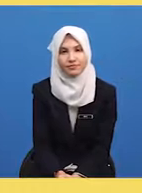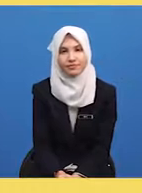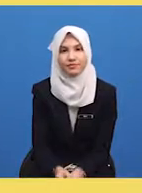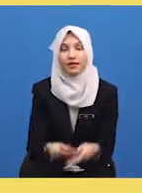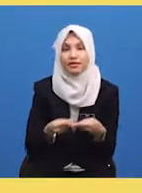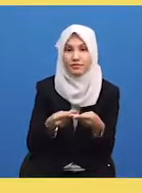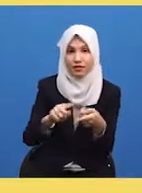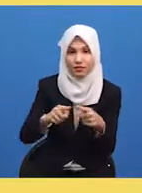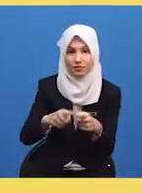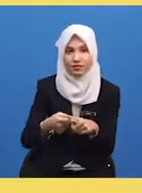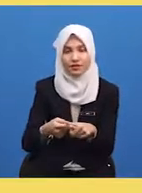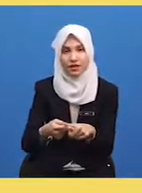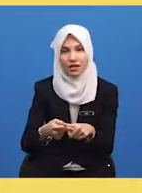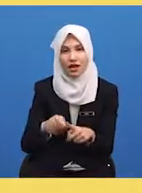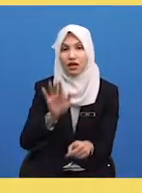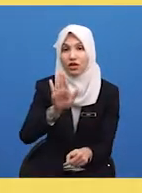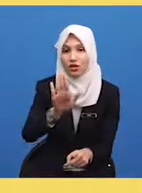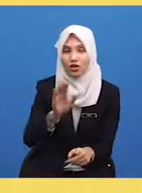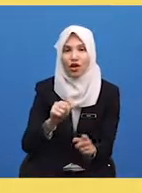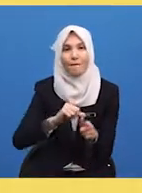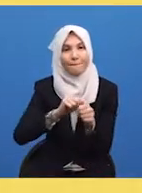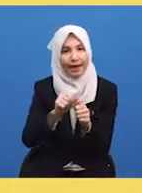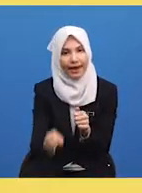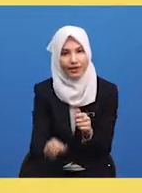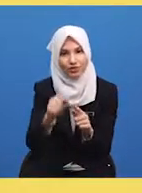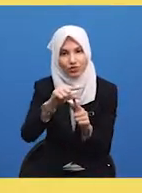Tell your friends your passwords.